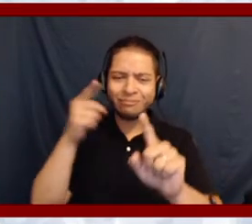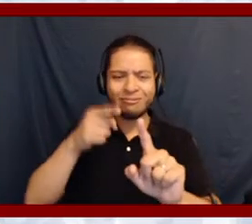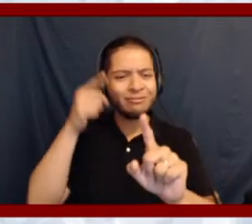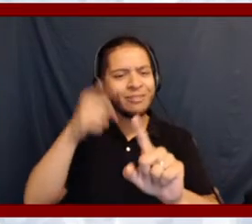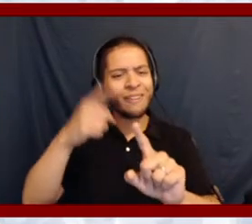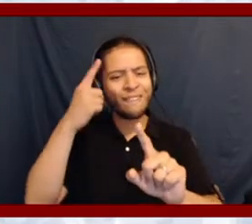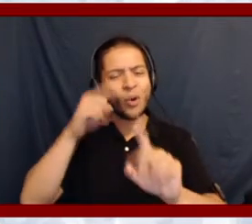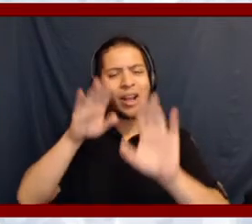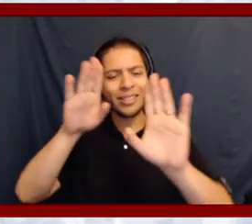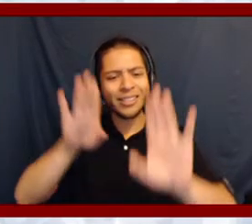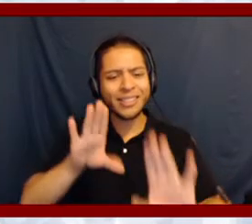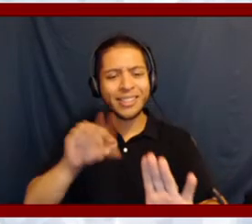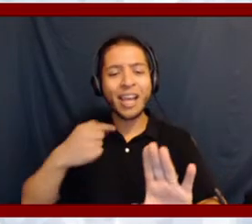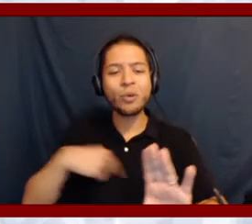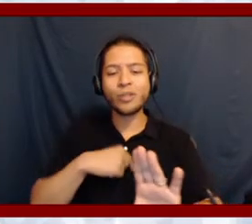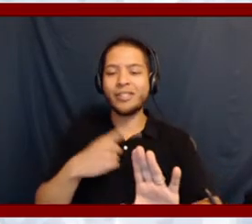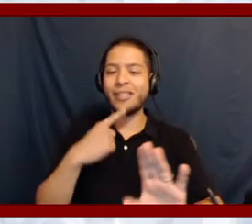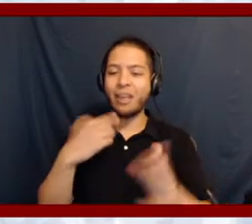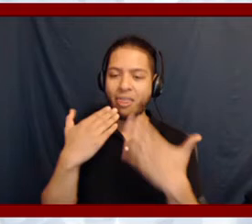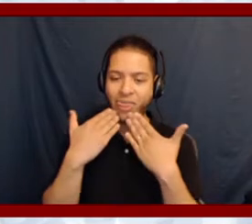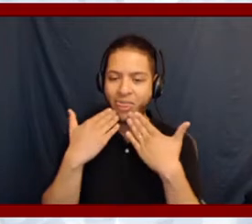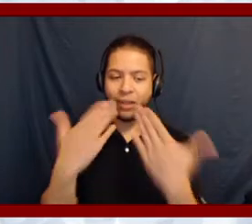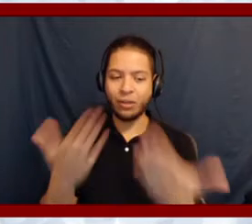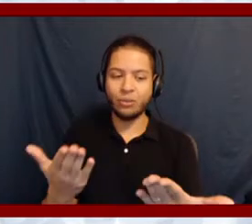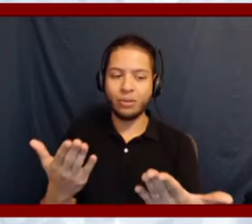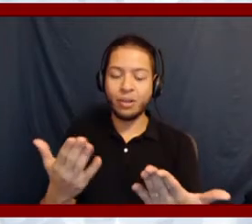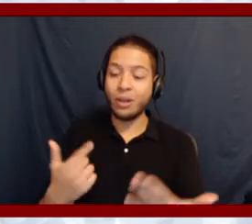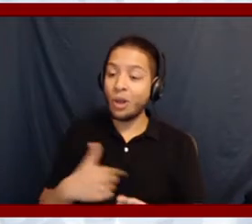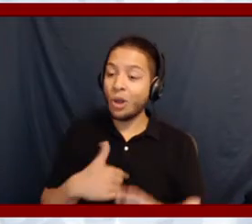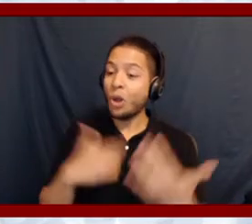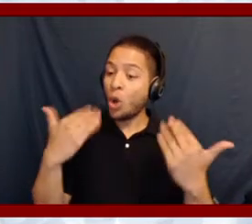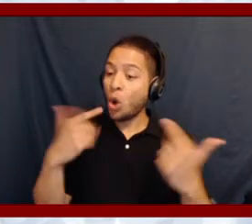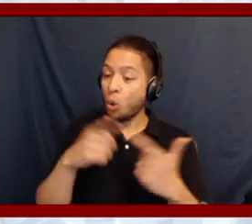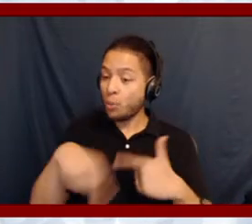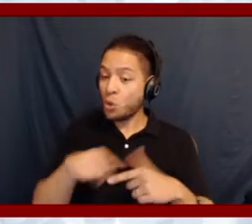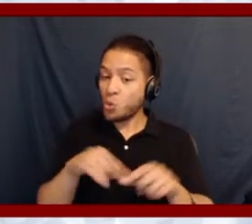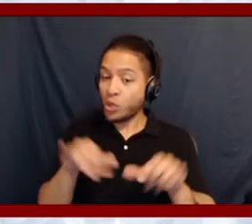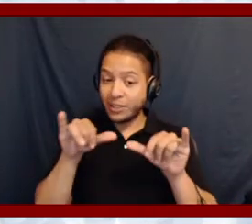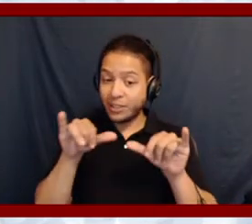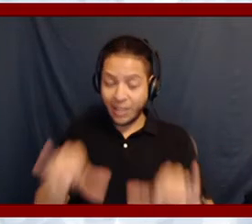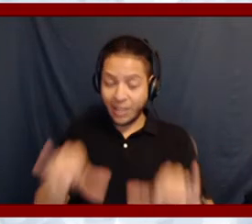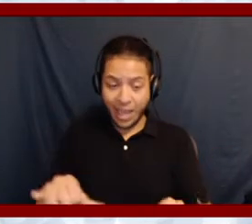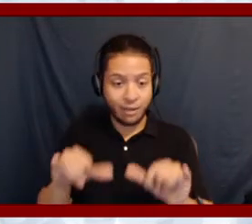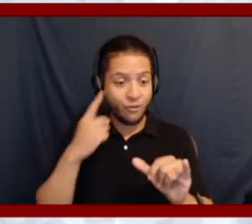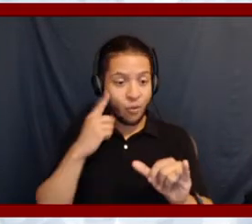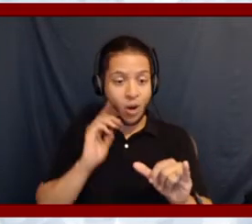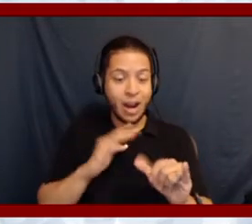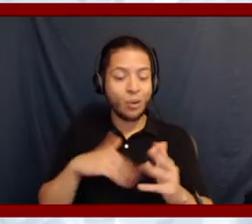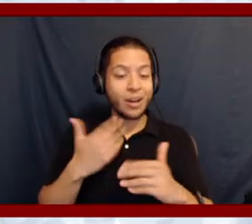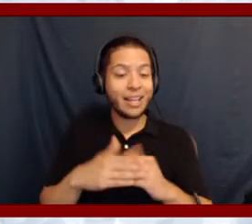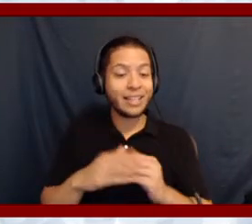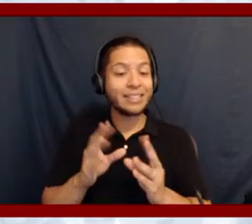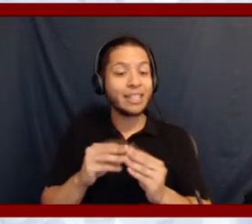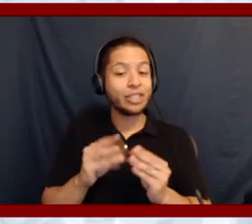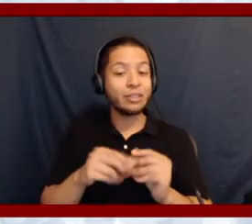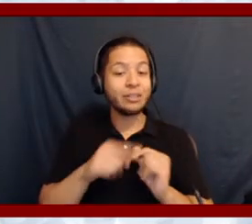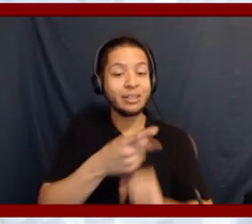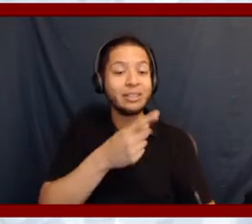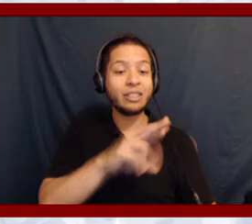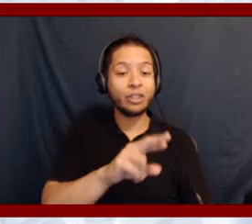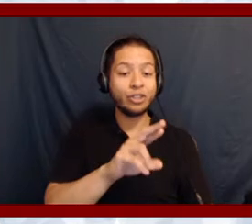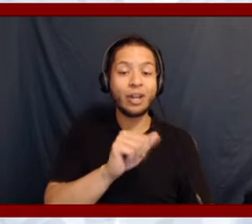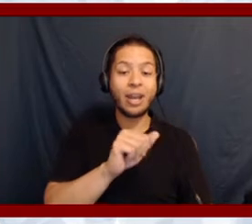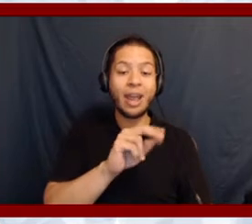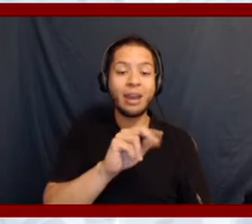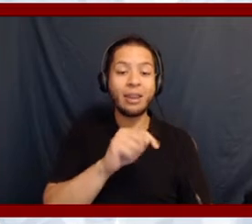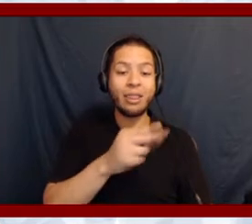you. I hope that you will stay tuned for our next session that will begin in a few short minutes, featuring Dr. Anthony Fauci